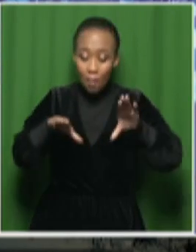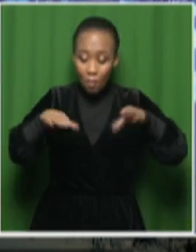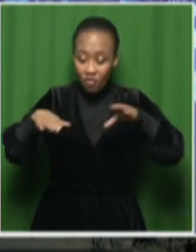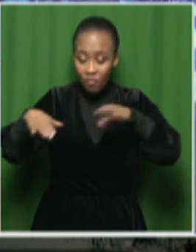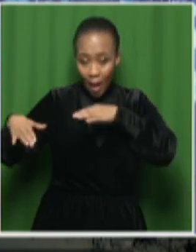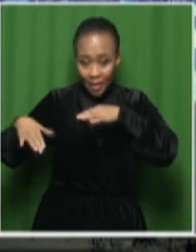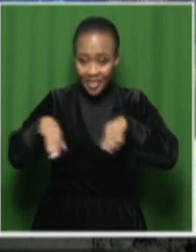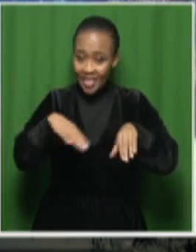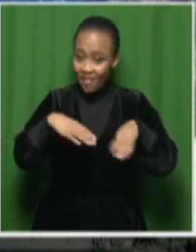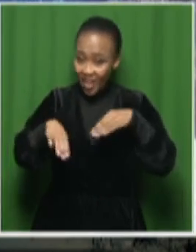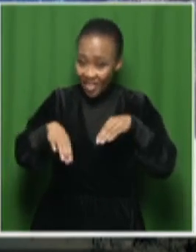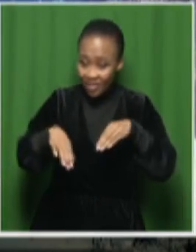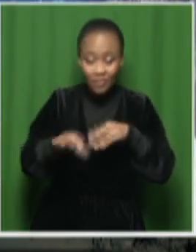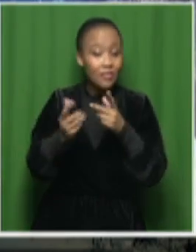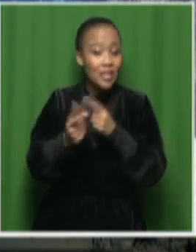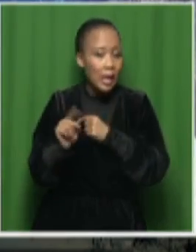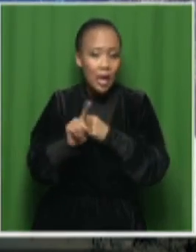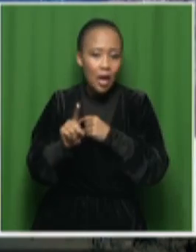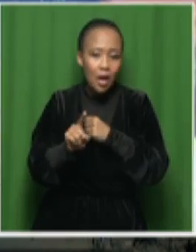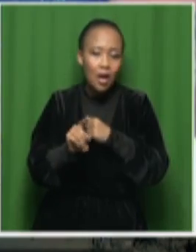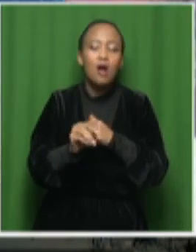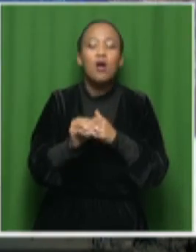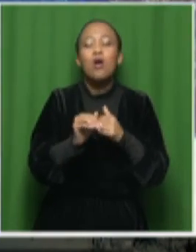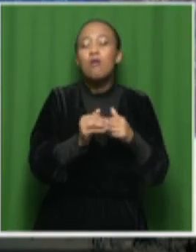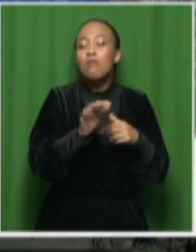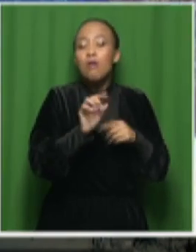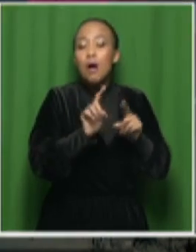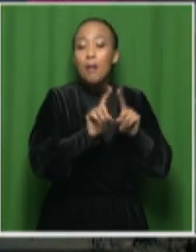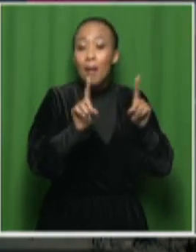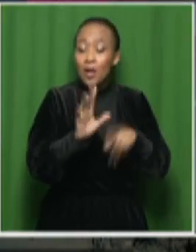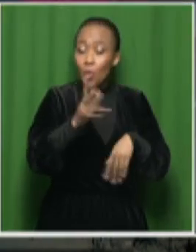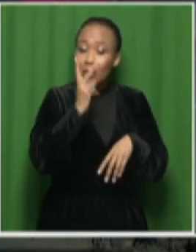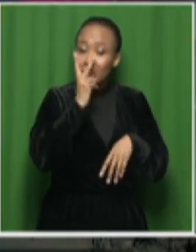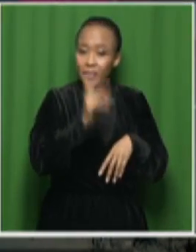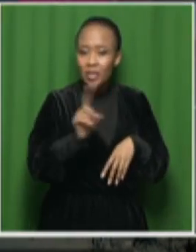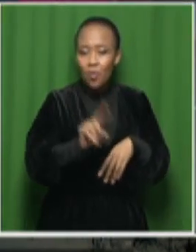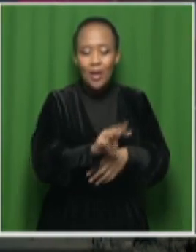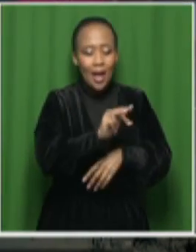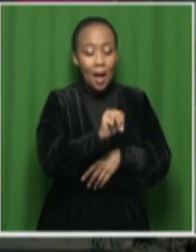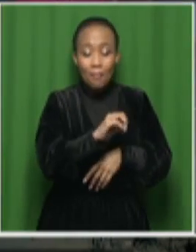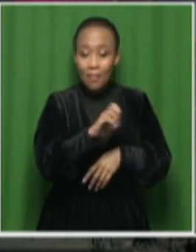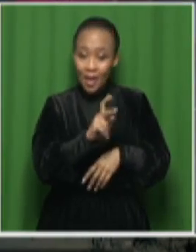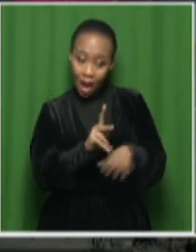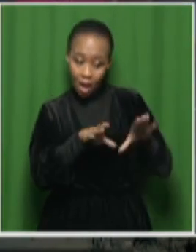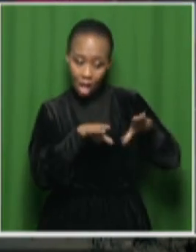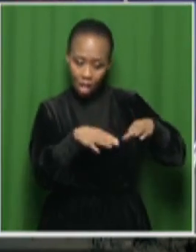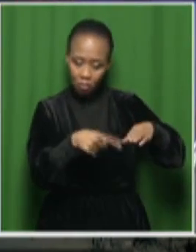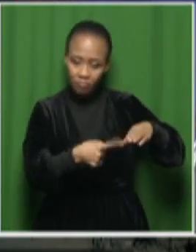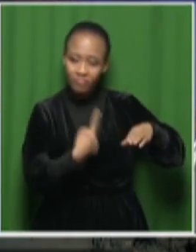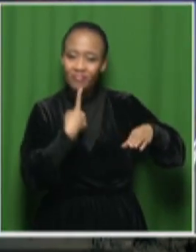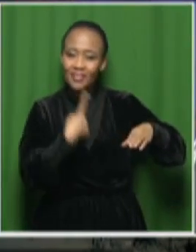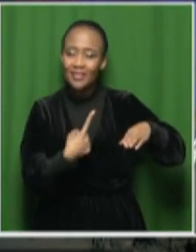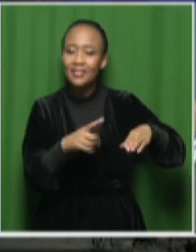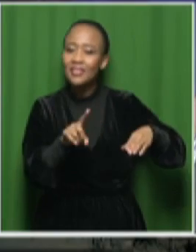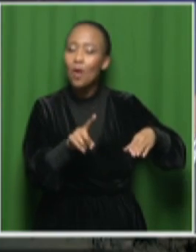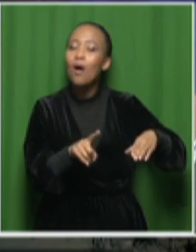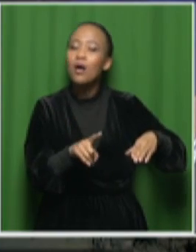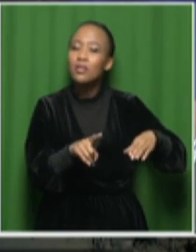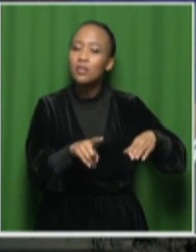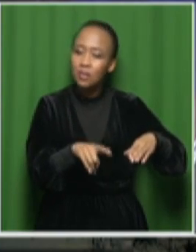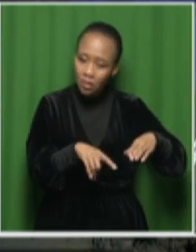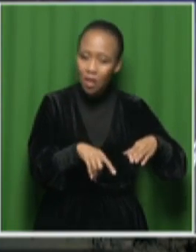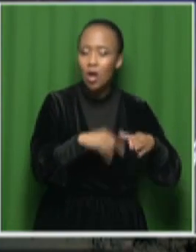effective or not effective against populism. So you'll see that there's a move by the MK Party to say, let's remove the